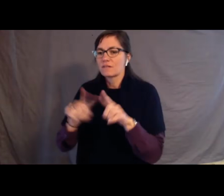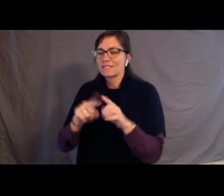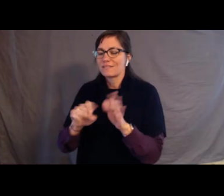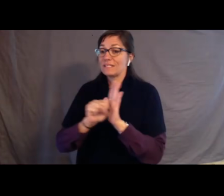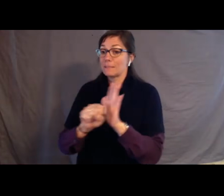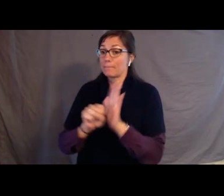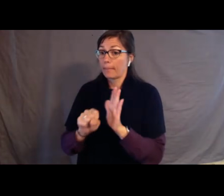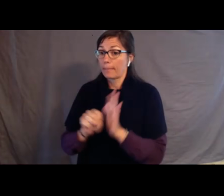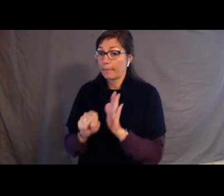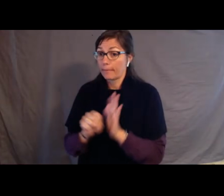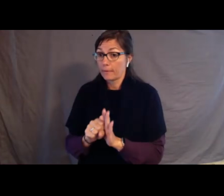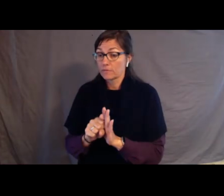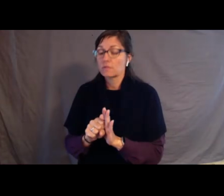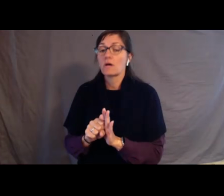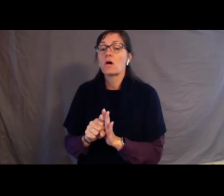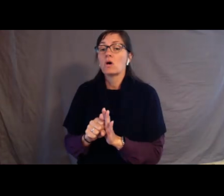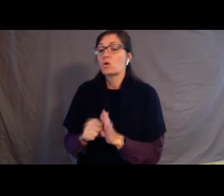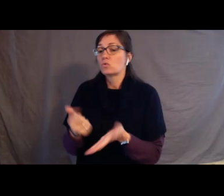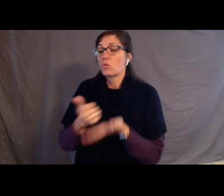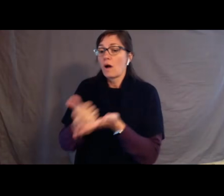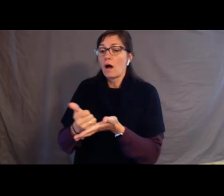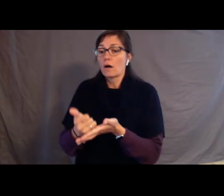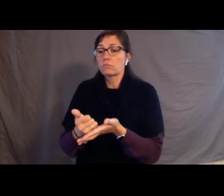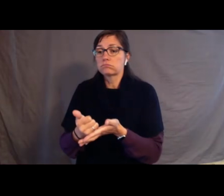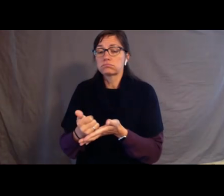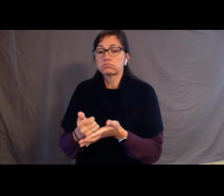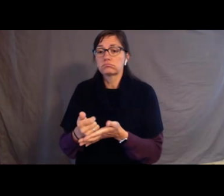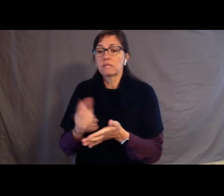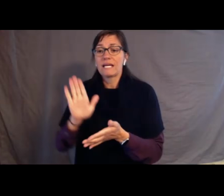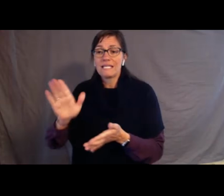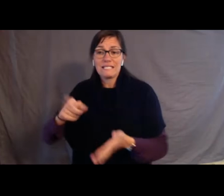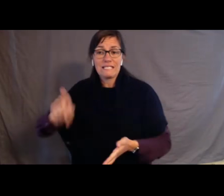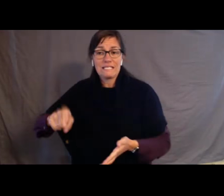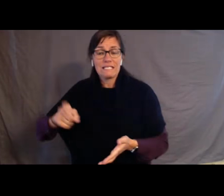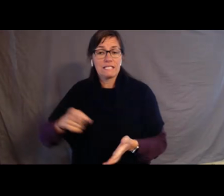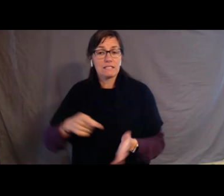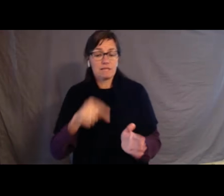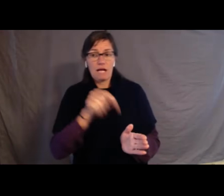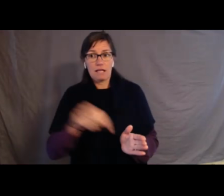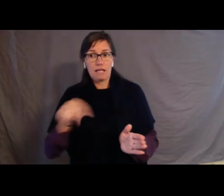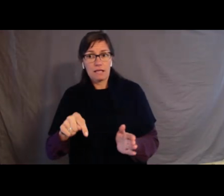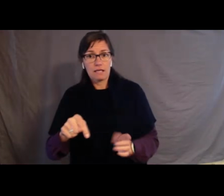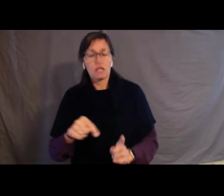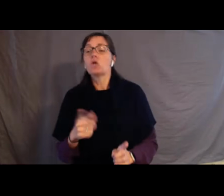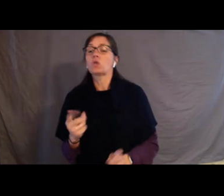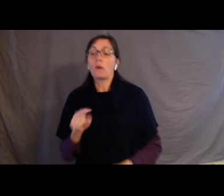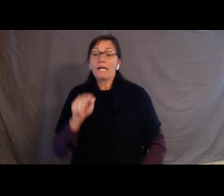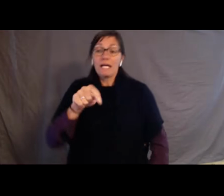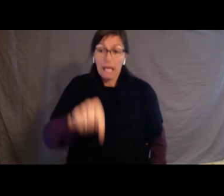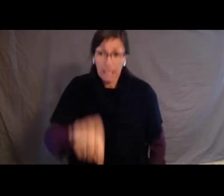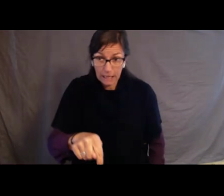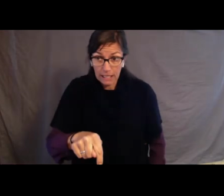to indicate what he wants through direct selection, reaching for the item and pointing to it.